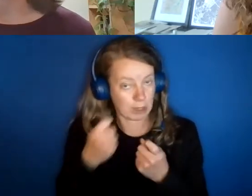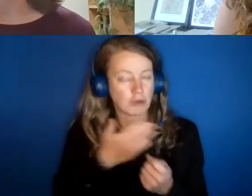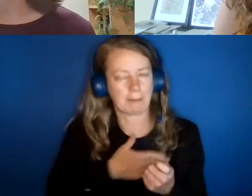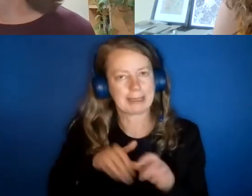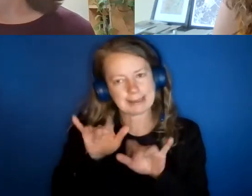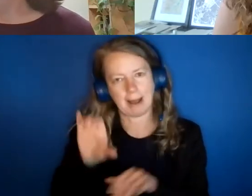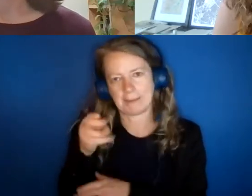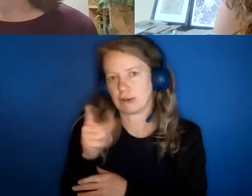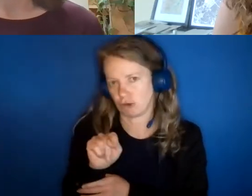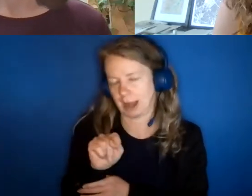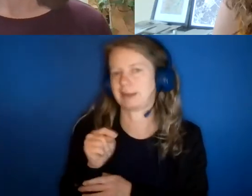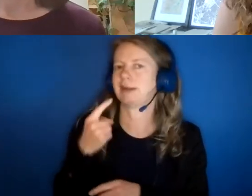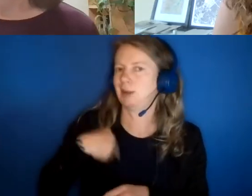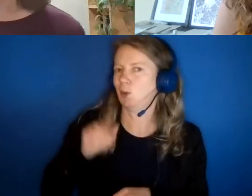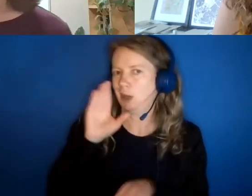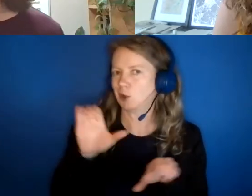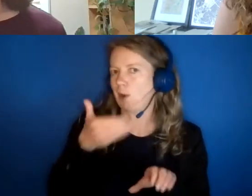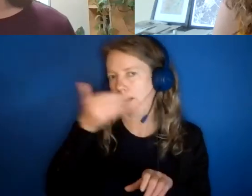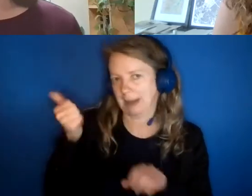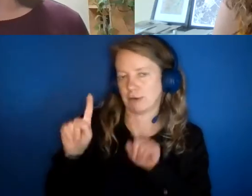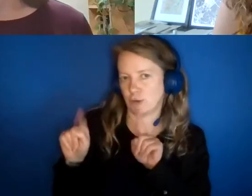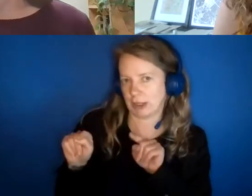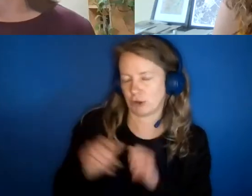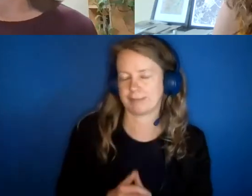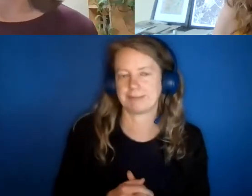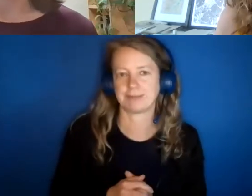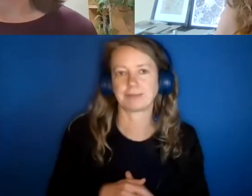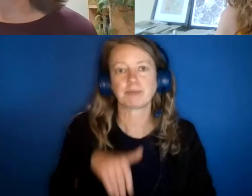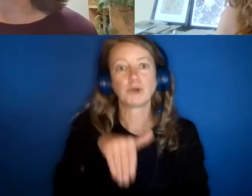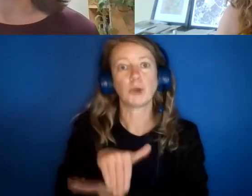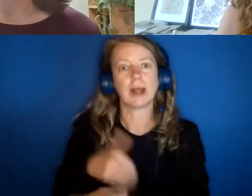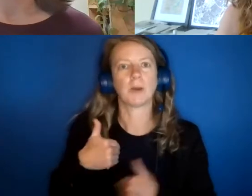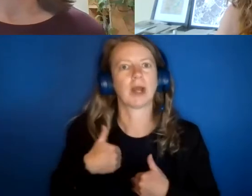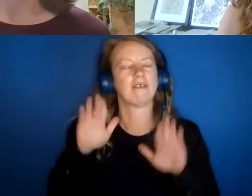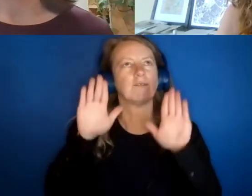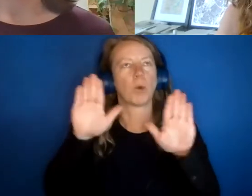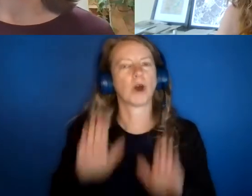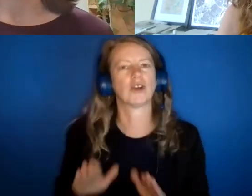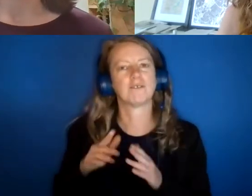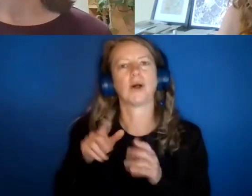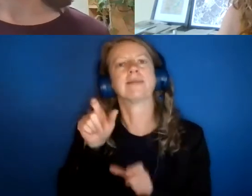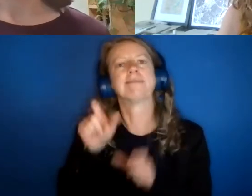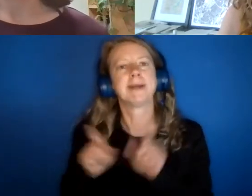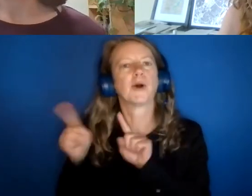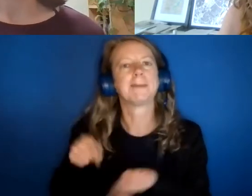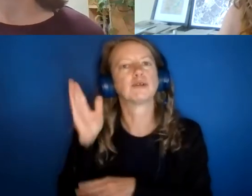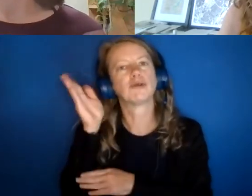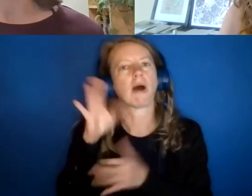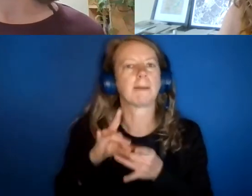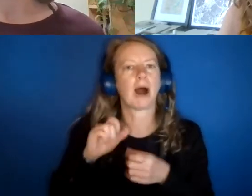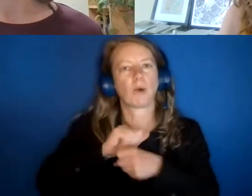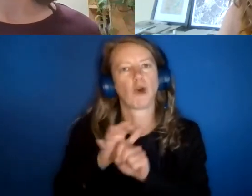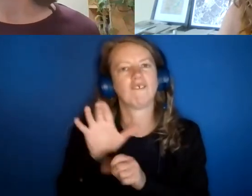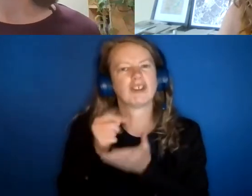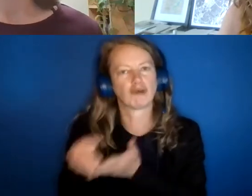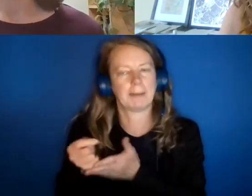to them. So tonight we have some really wonderful guests here to talk to us about COVID treatment. So what type